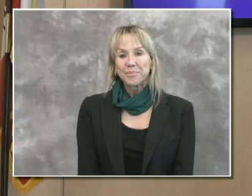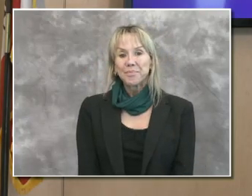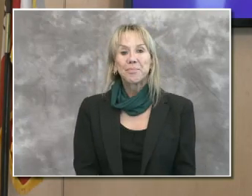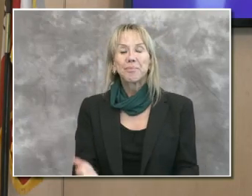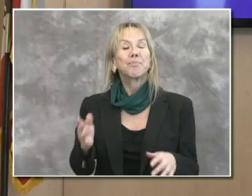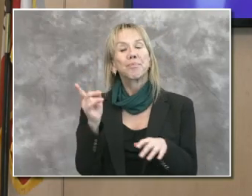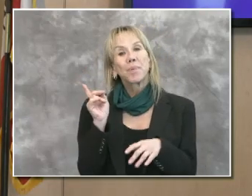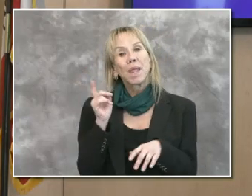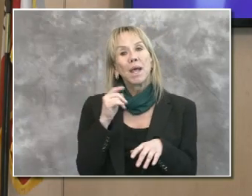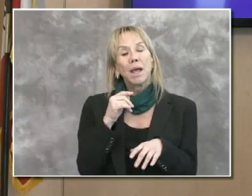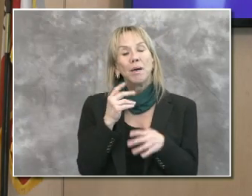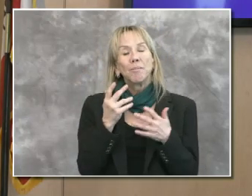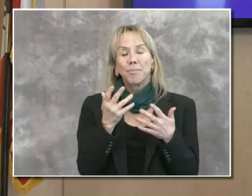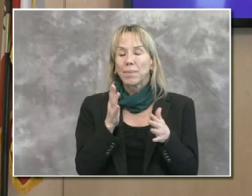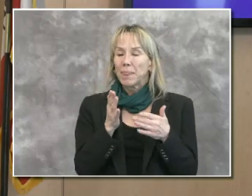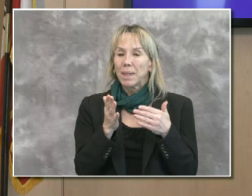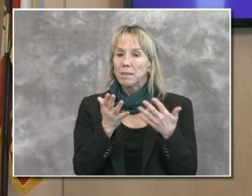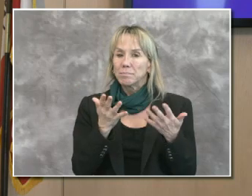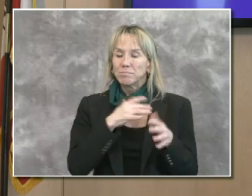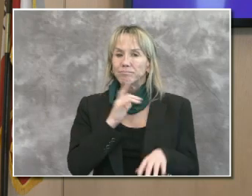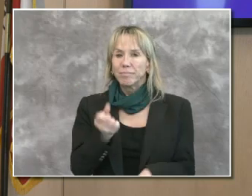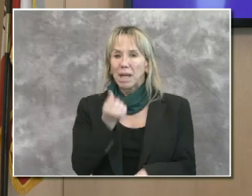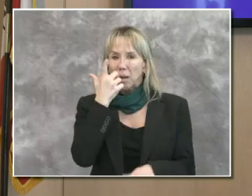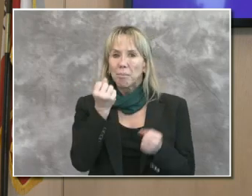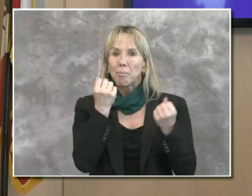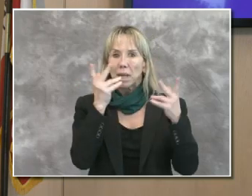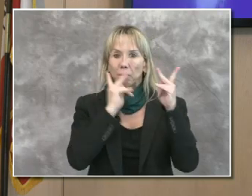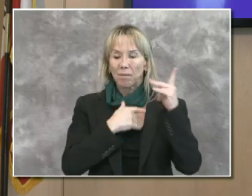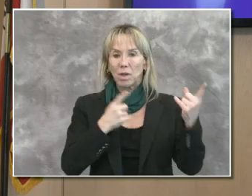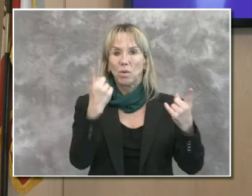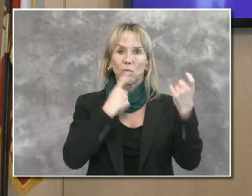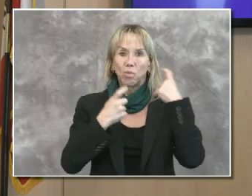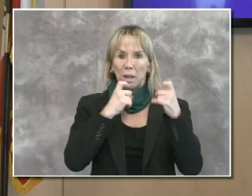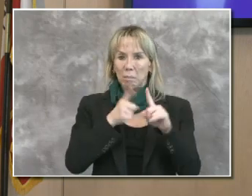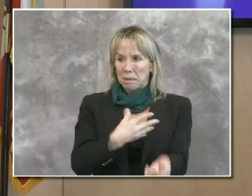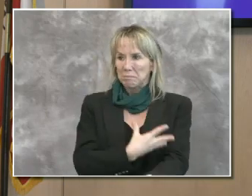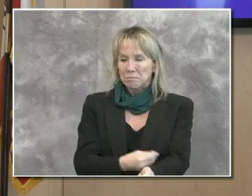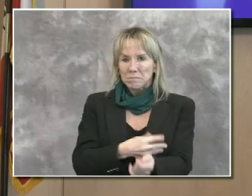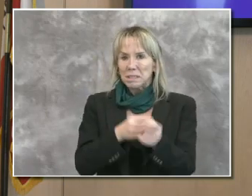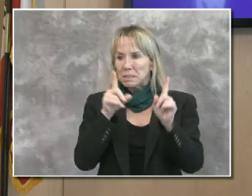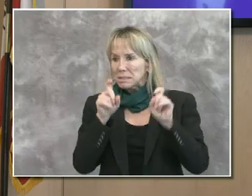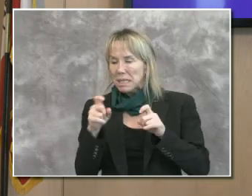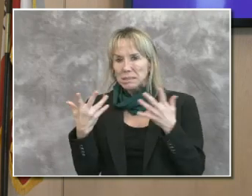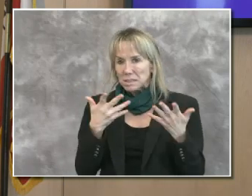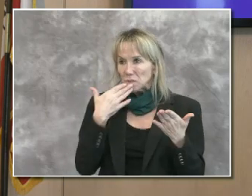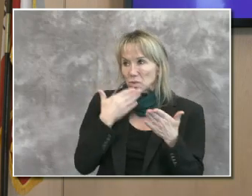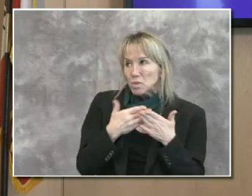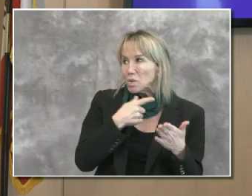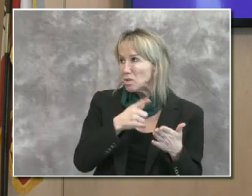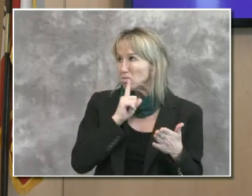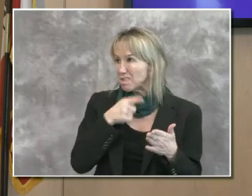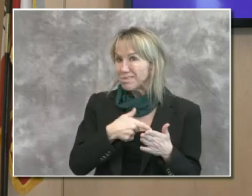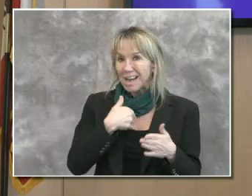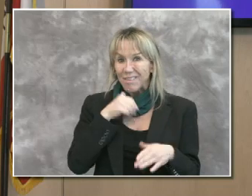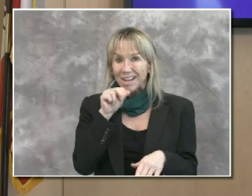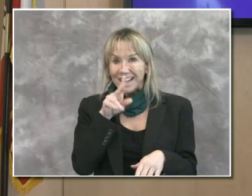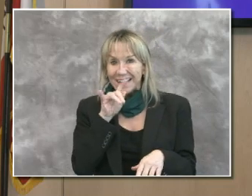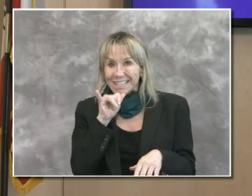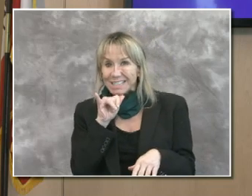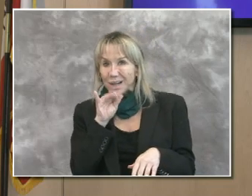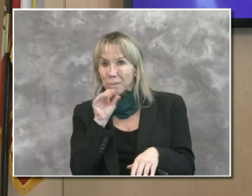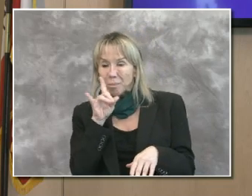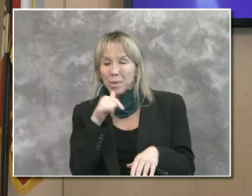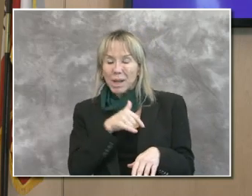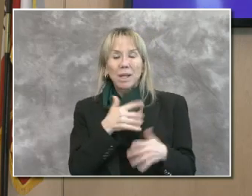I think it's very understandable that there are a lot of questions about serology testing. Actually, it's not just the public that has those questions,